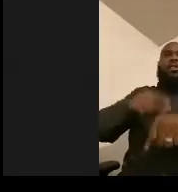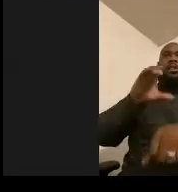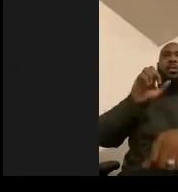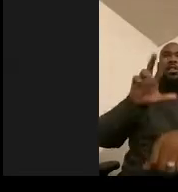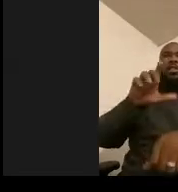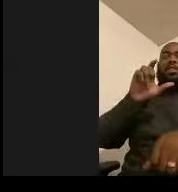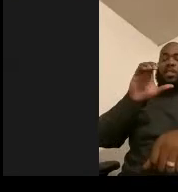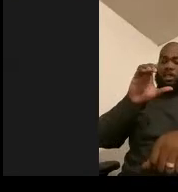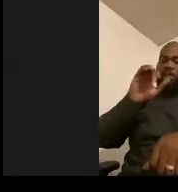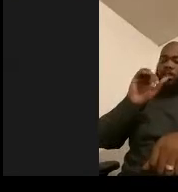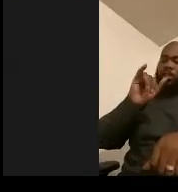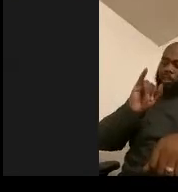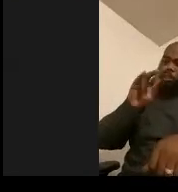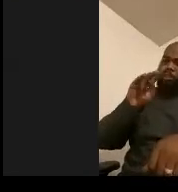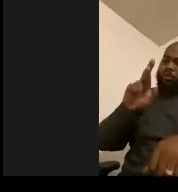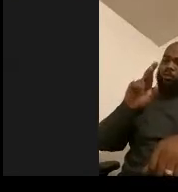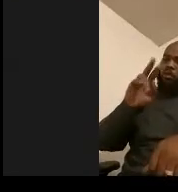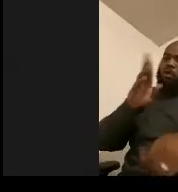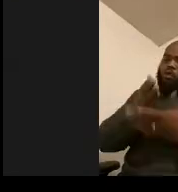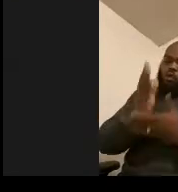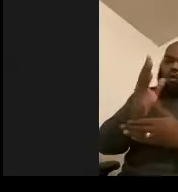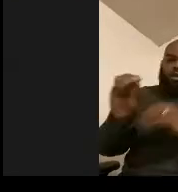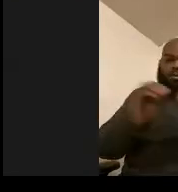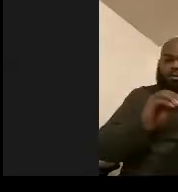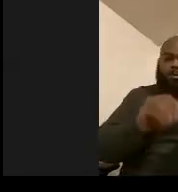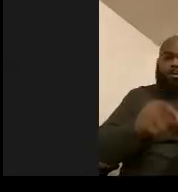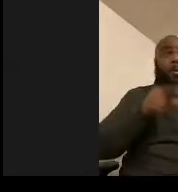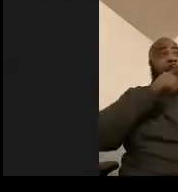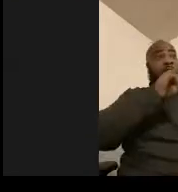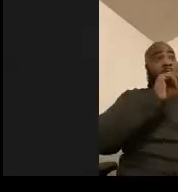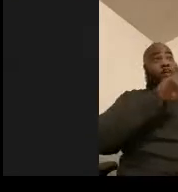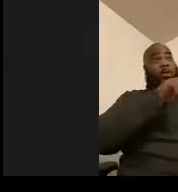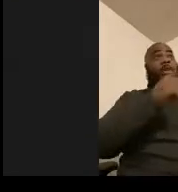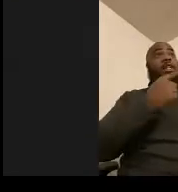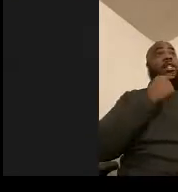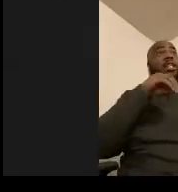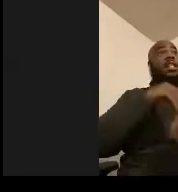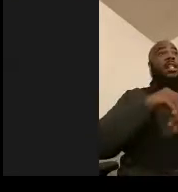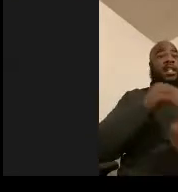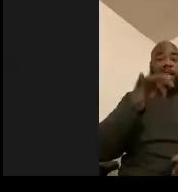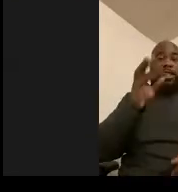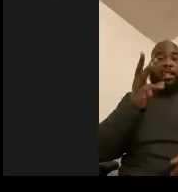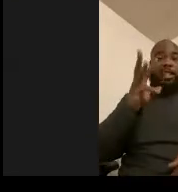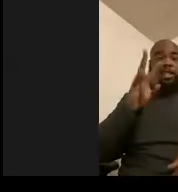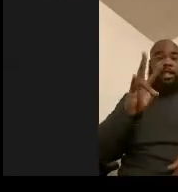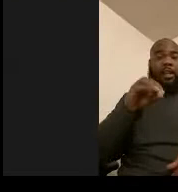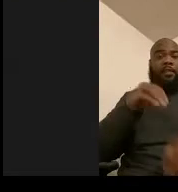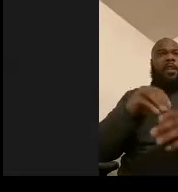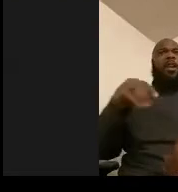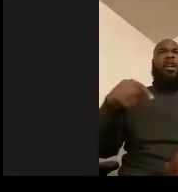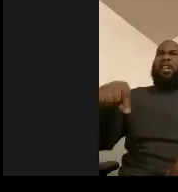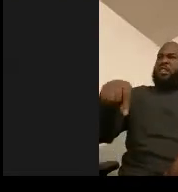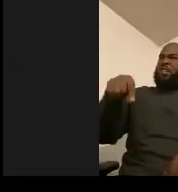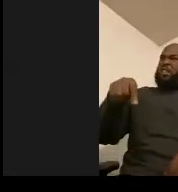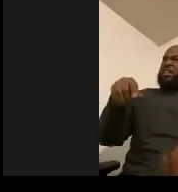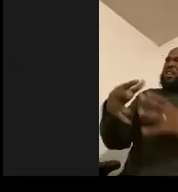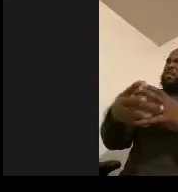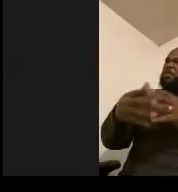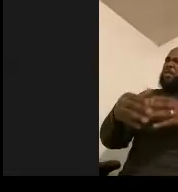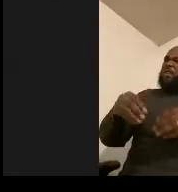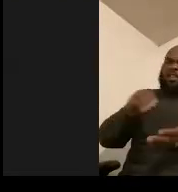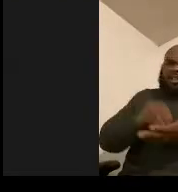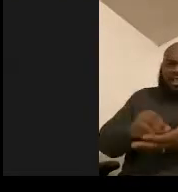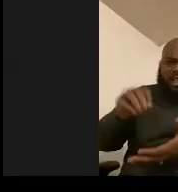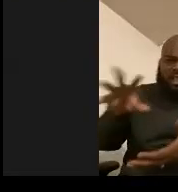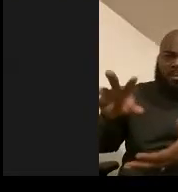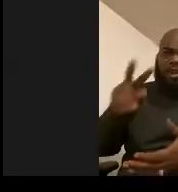And so he says in August 67, if our nation can spend $35 billion a year to fight an unjust evil war in